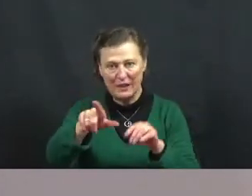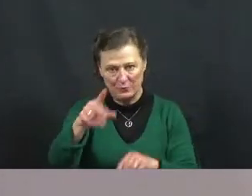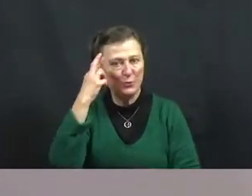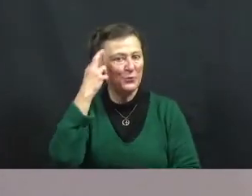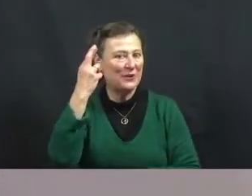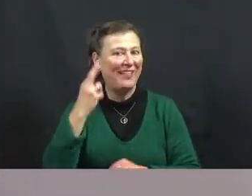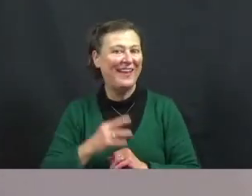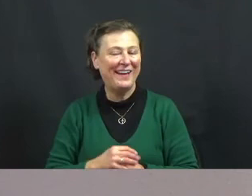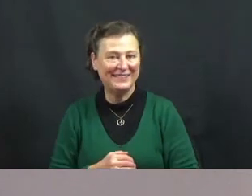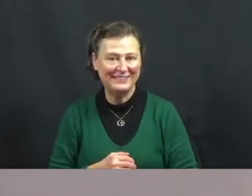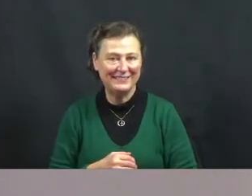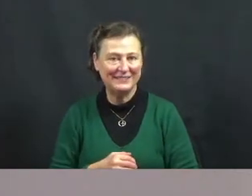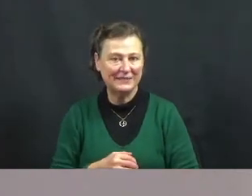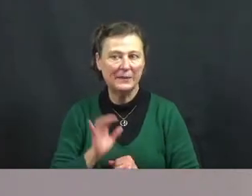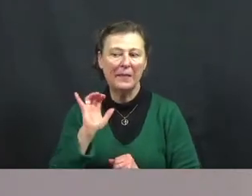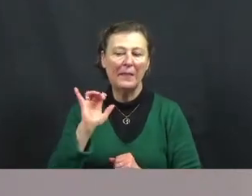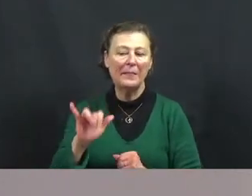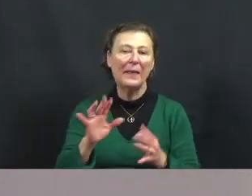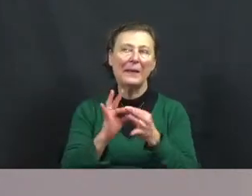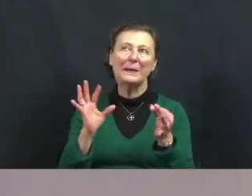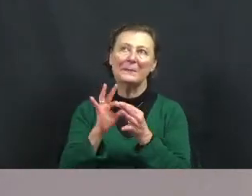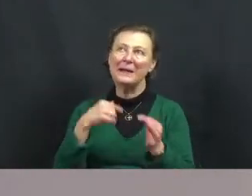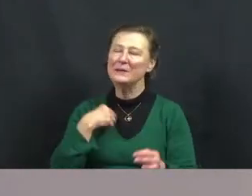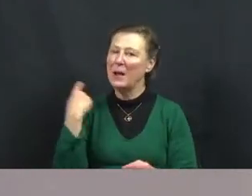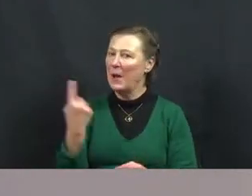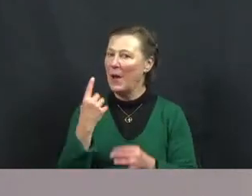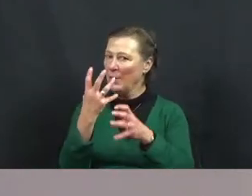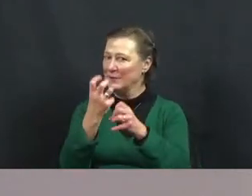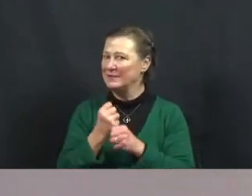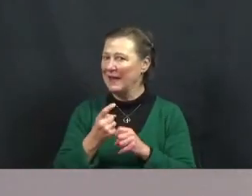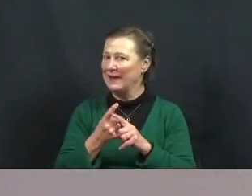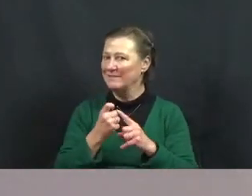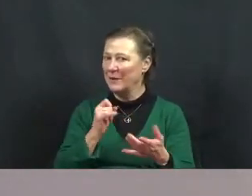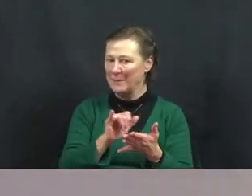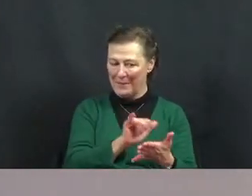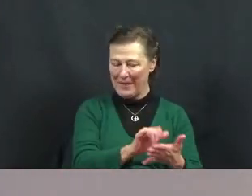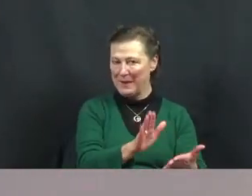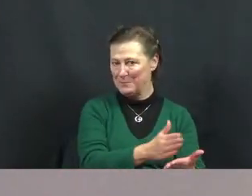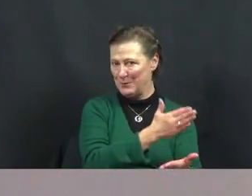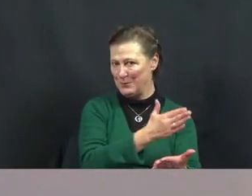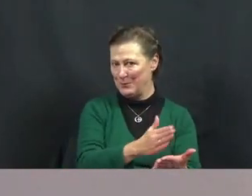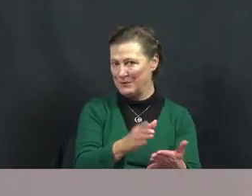realized. That's the message I always get from Beethoven's music.